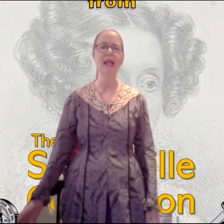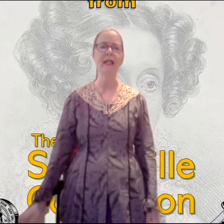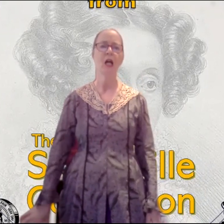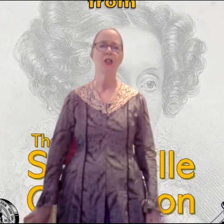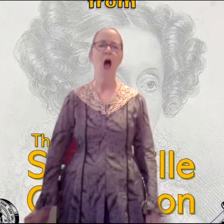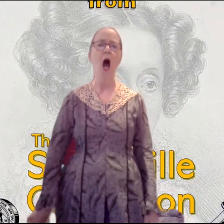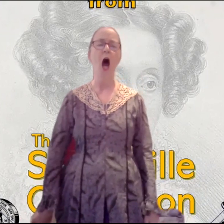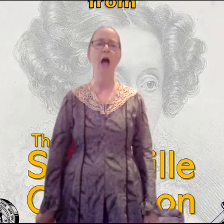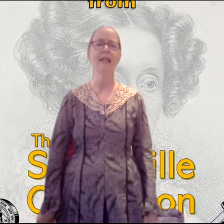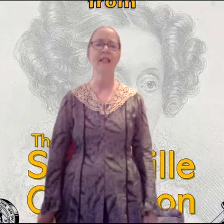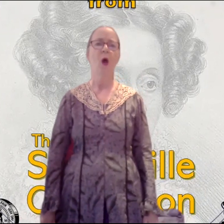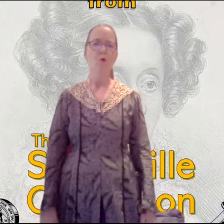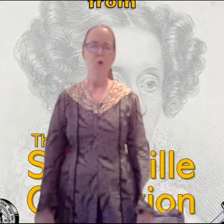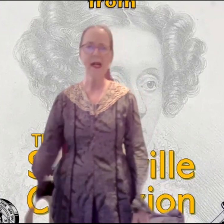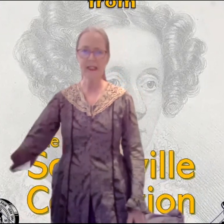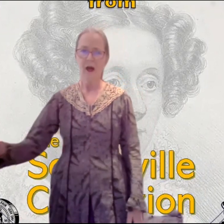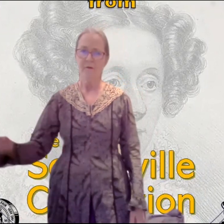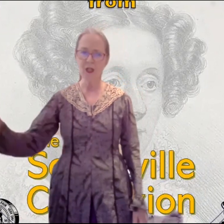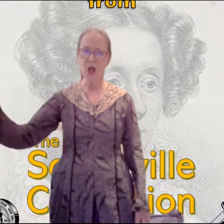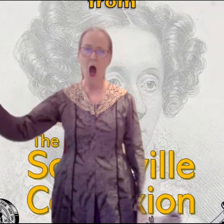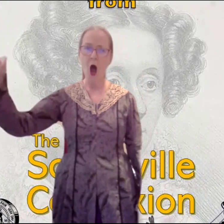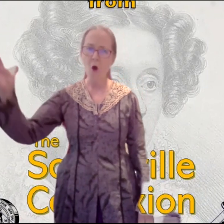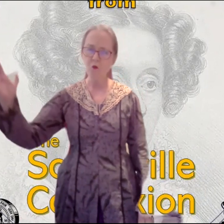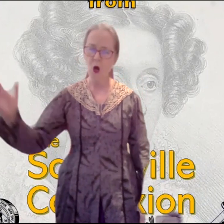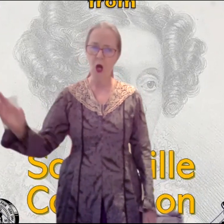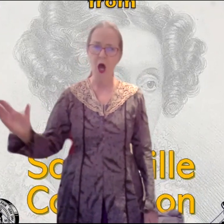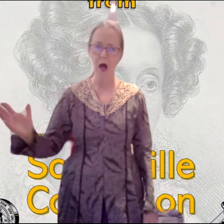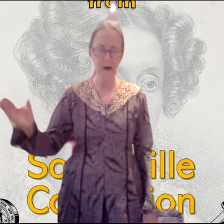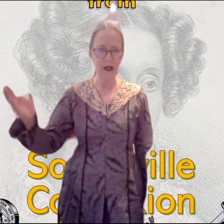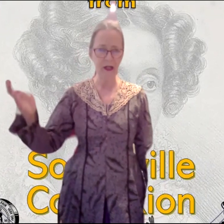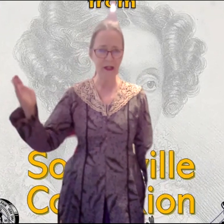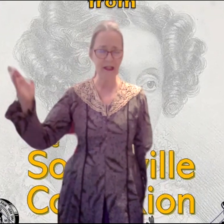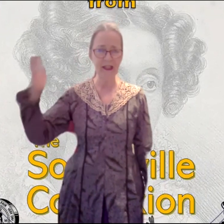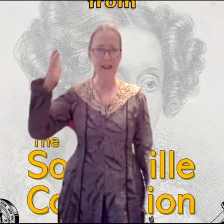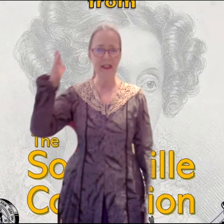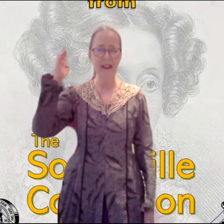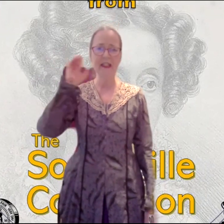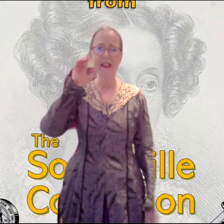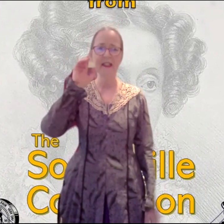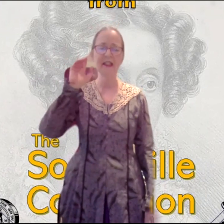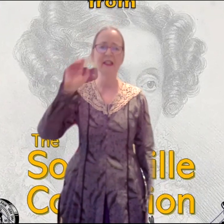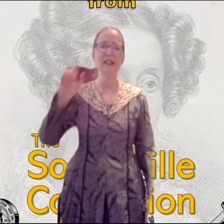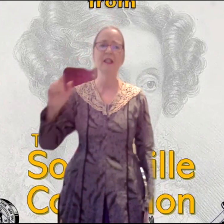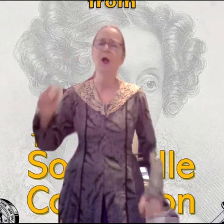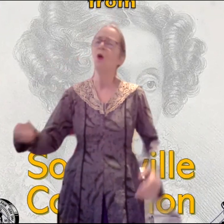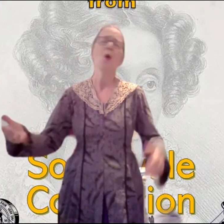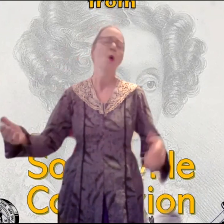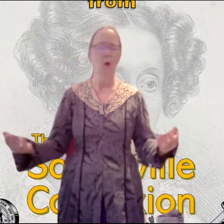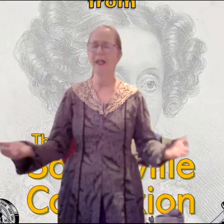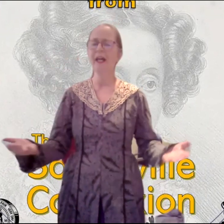and tectonics wait for no woman. Time and tide and